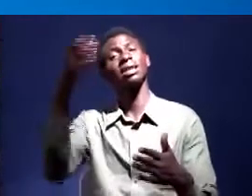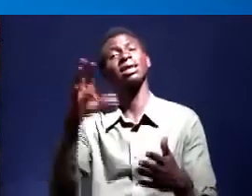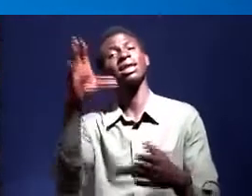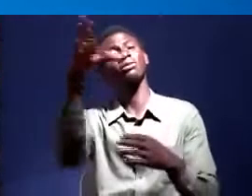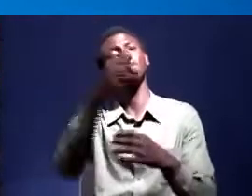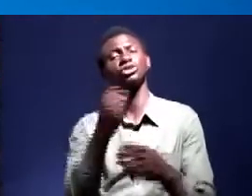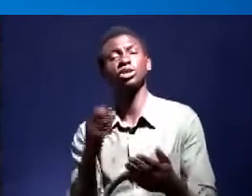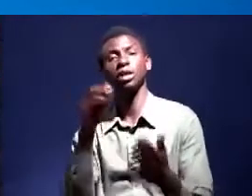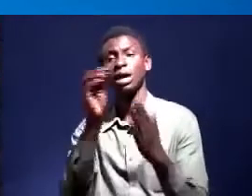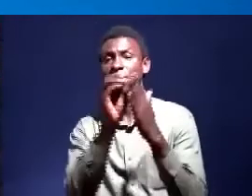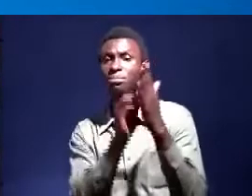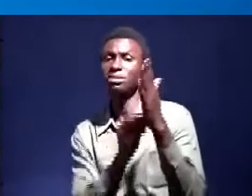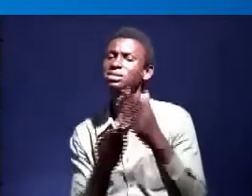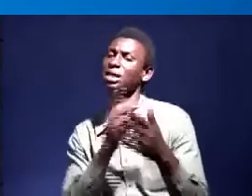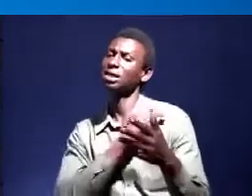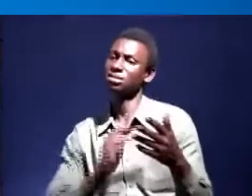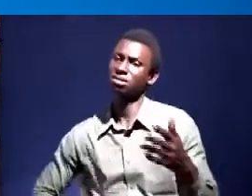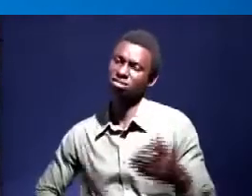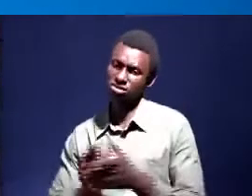healthy